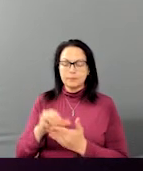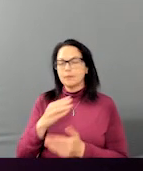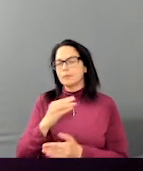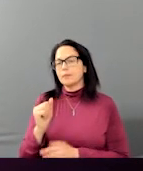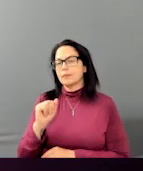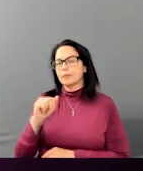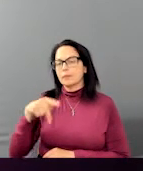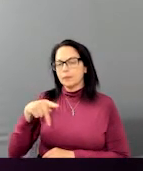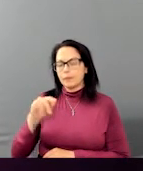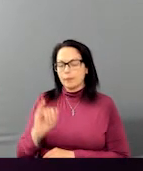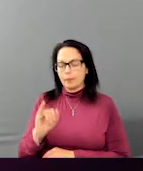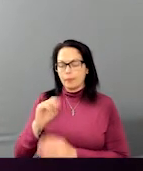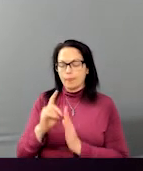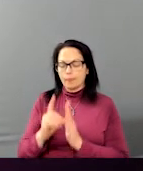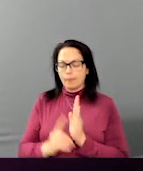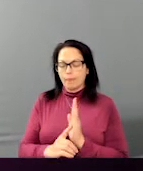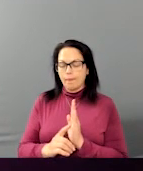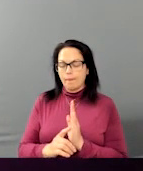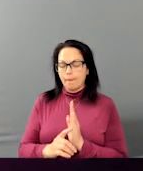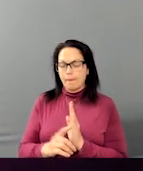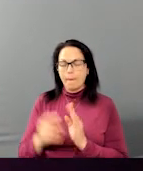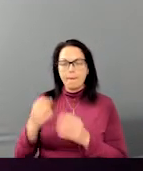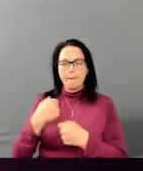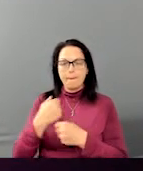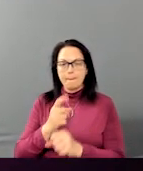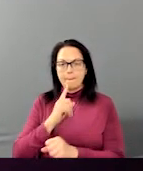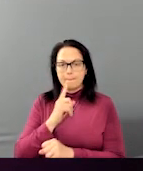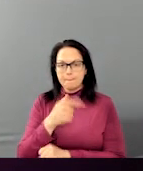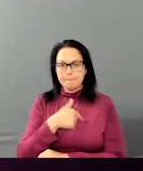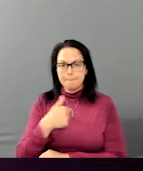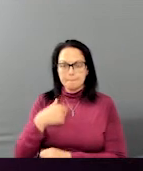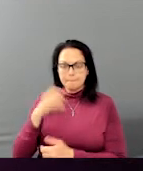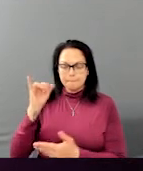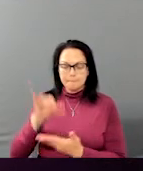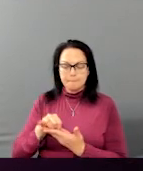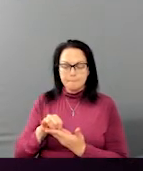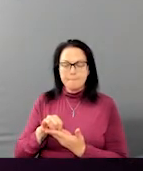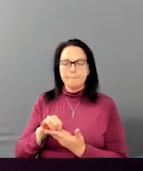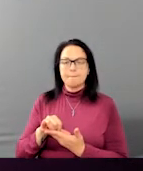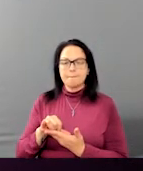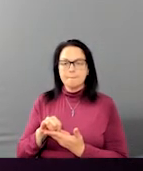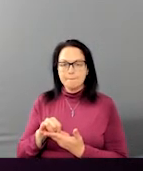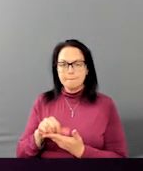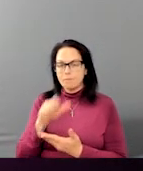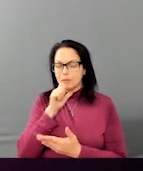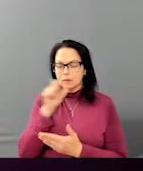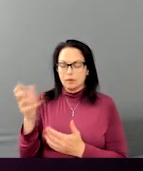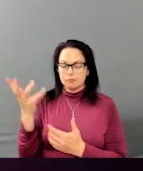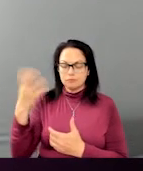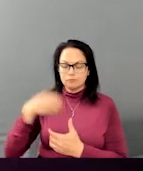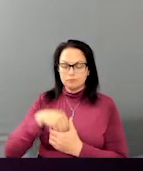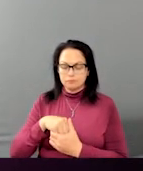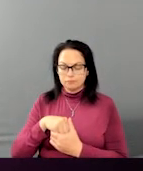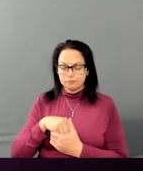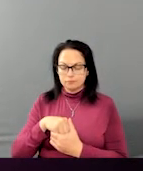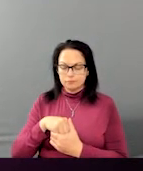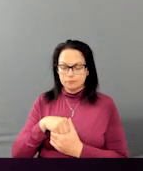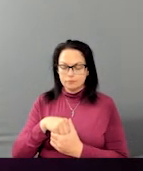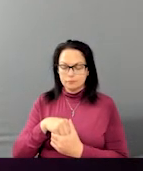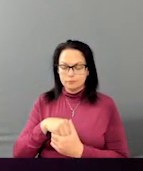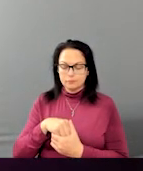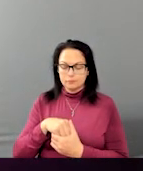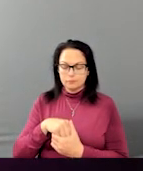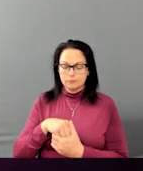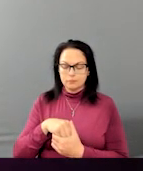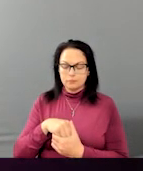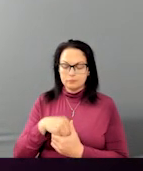API is designed to make sure that we do that and don't get into all of the internals. And it works with all newer